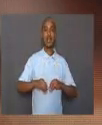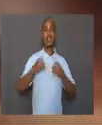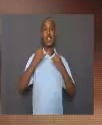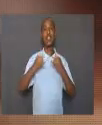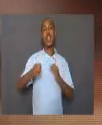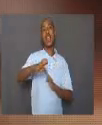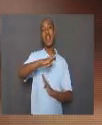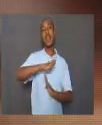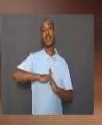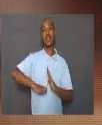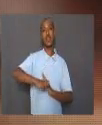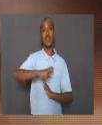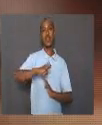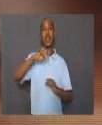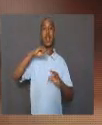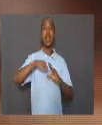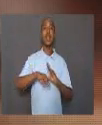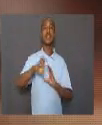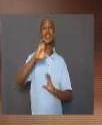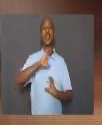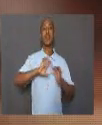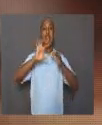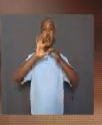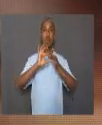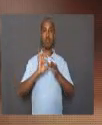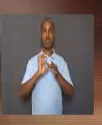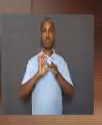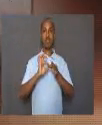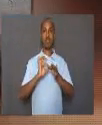shared electrons in the chemical bond.